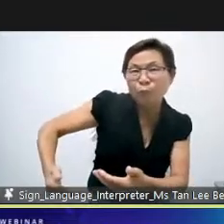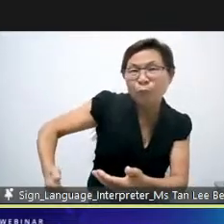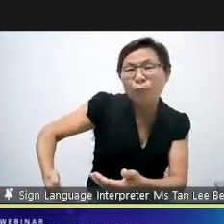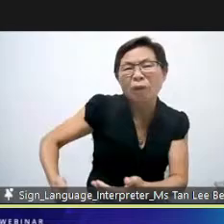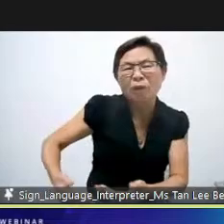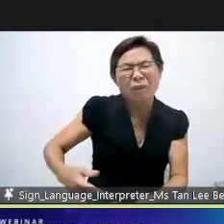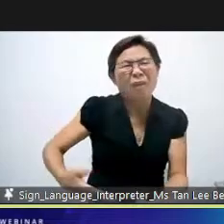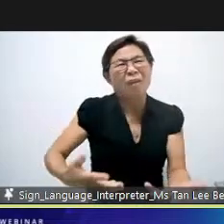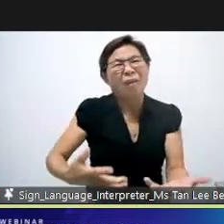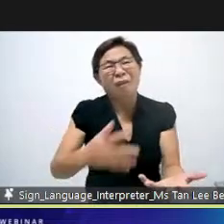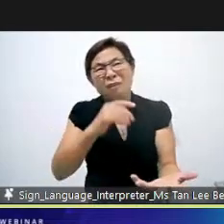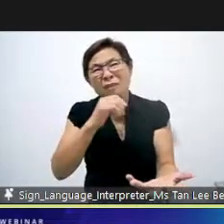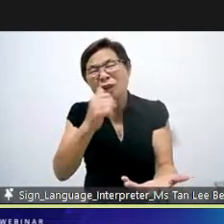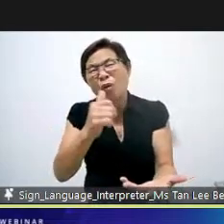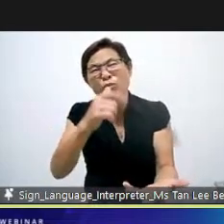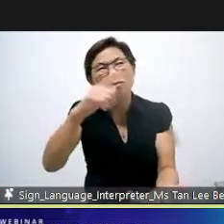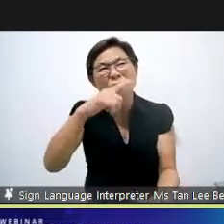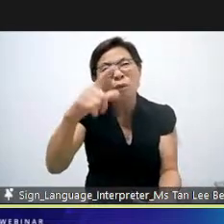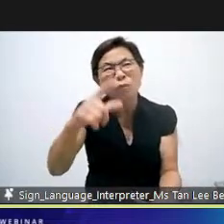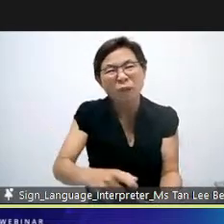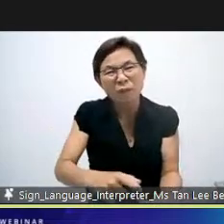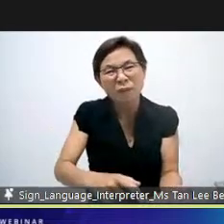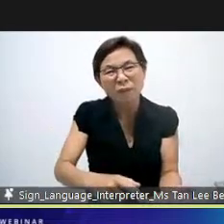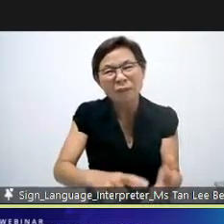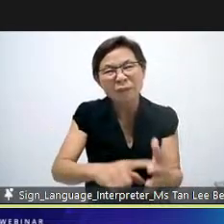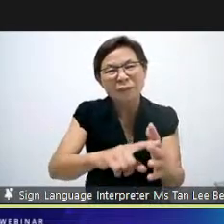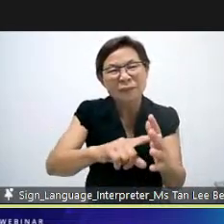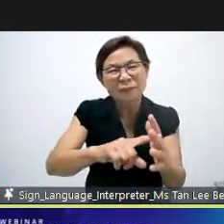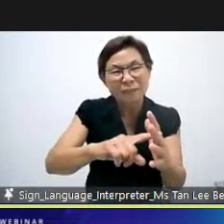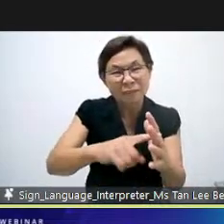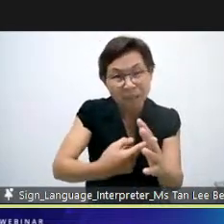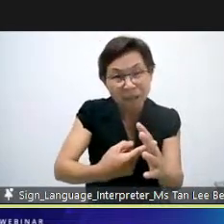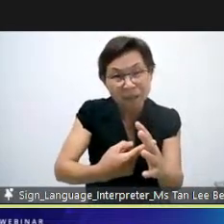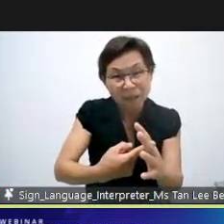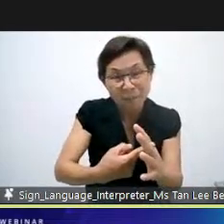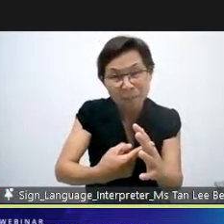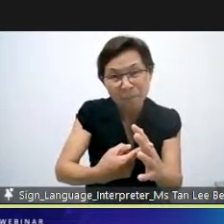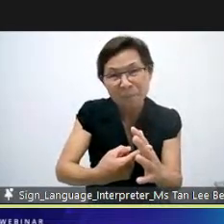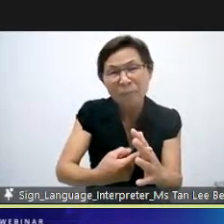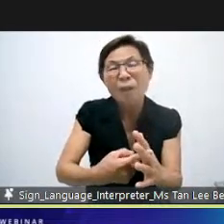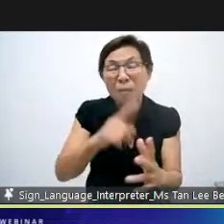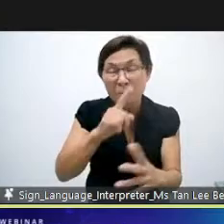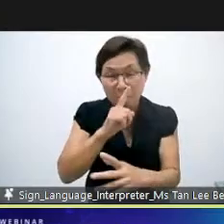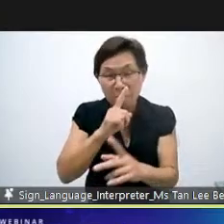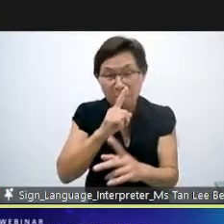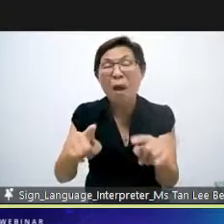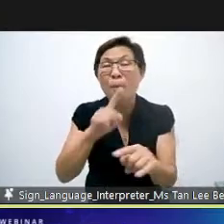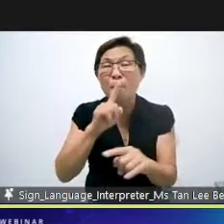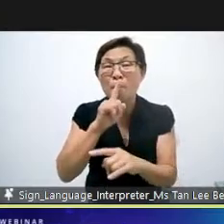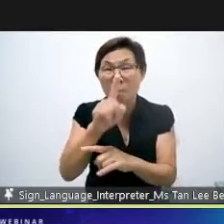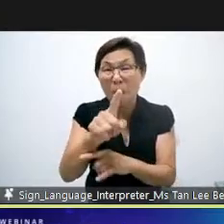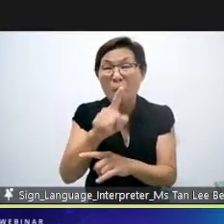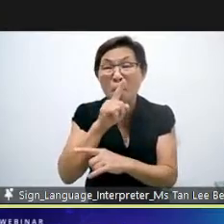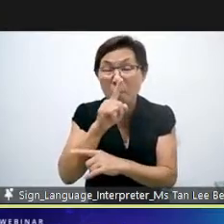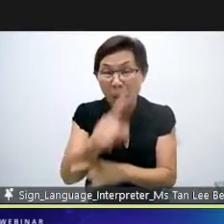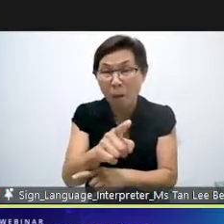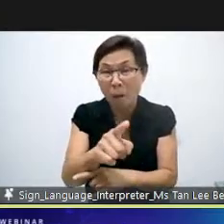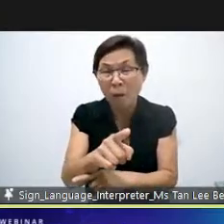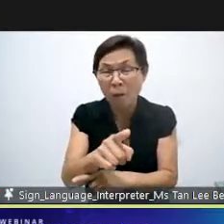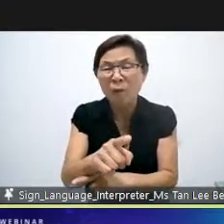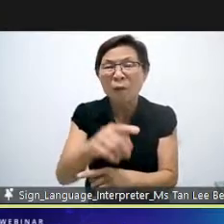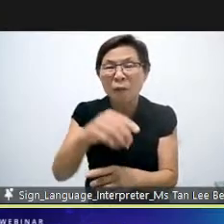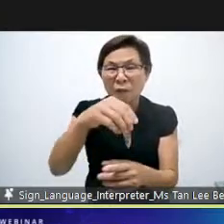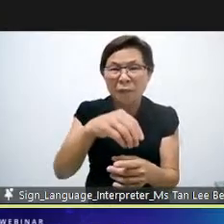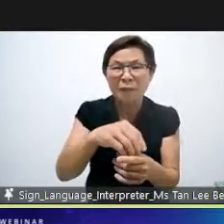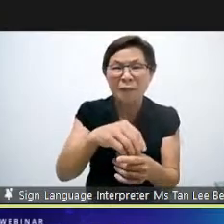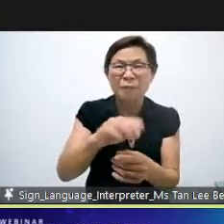they are not necessarily groundbreaking in the sense of being entirely original or radically configured in the manner in